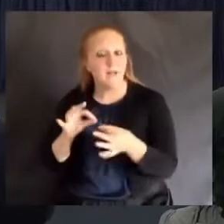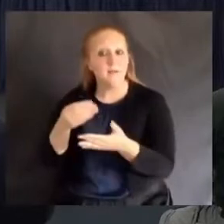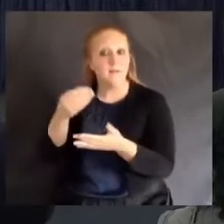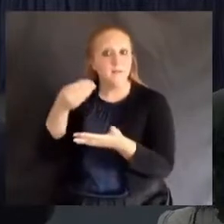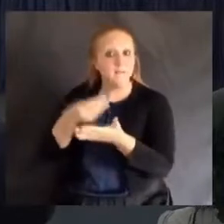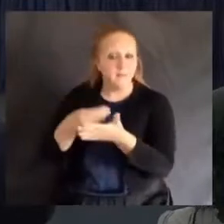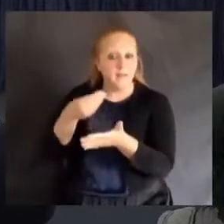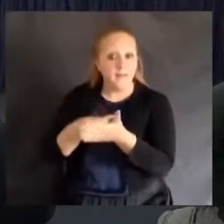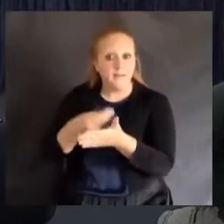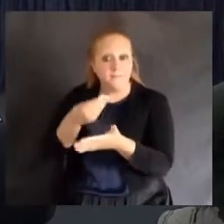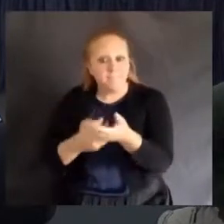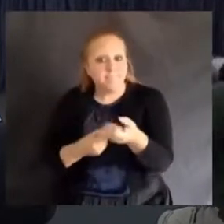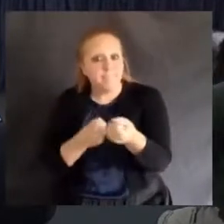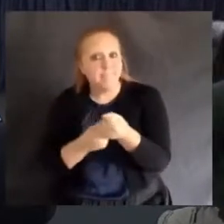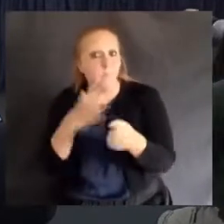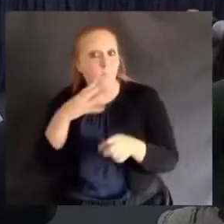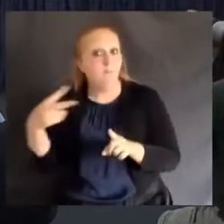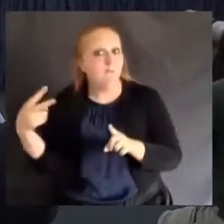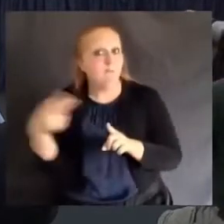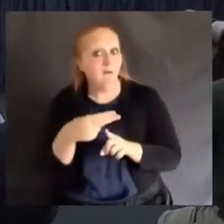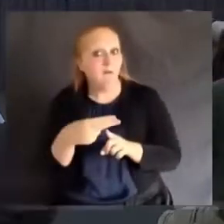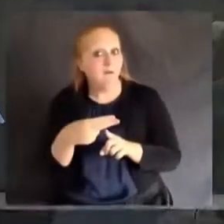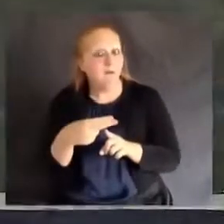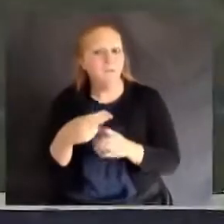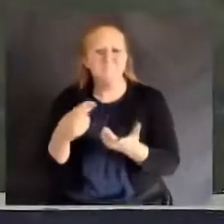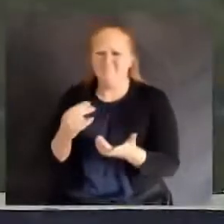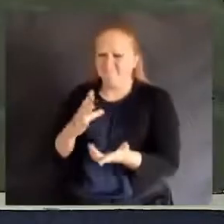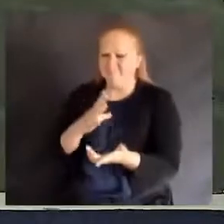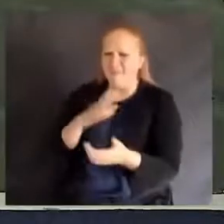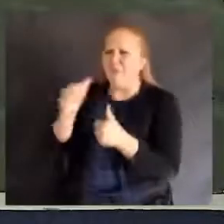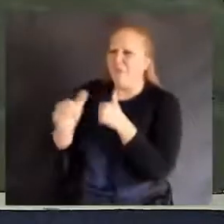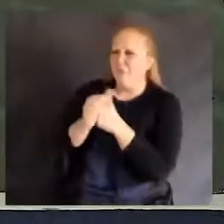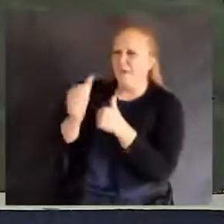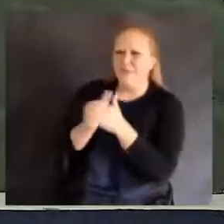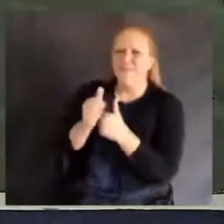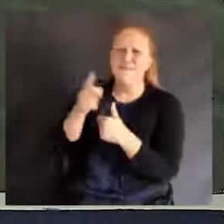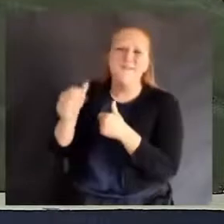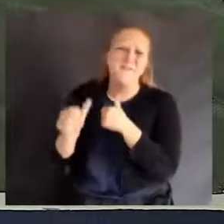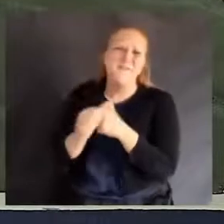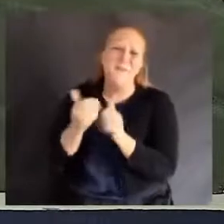time. We went through this. We went through this whole